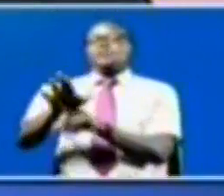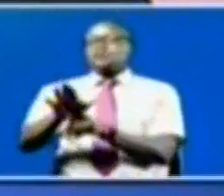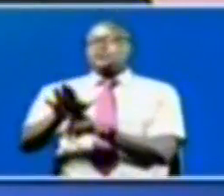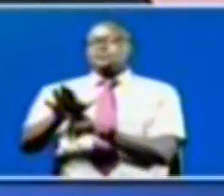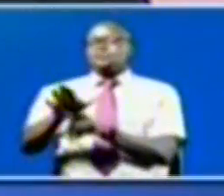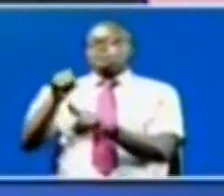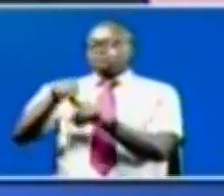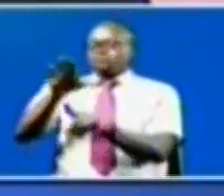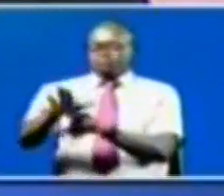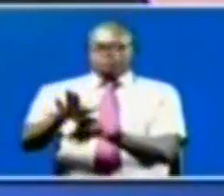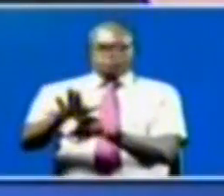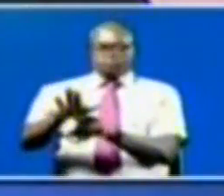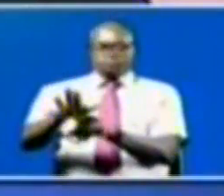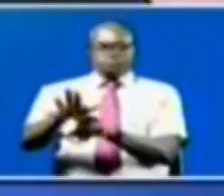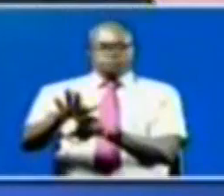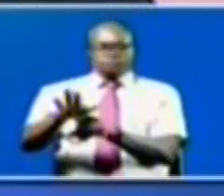exposes